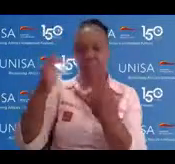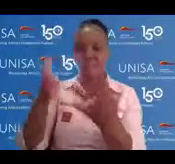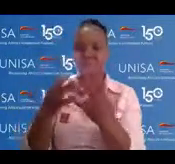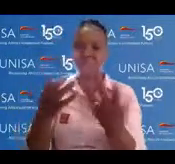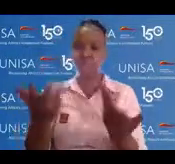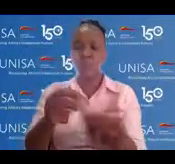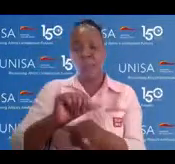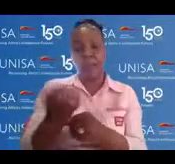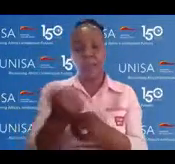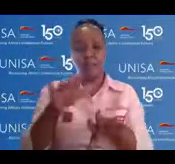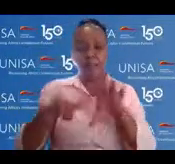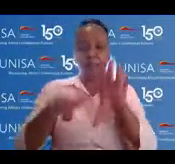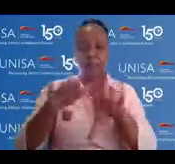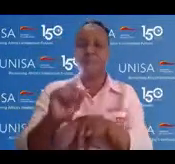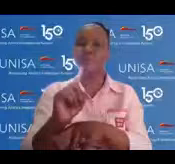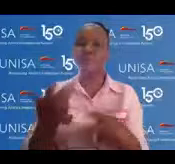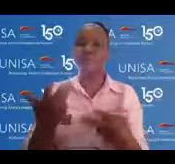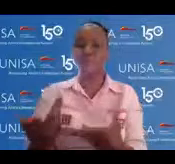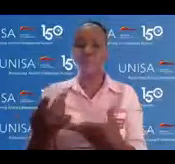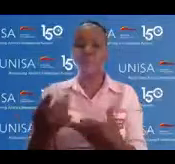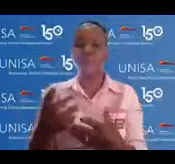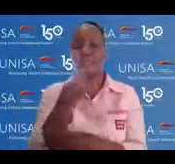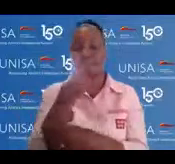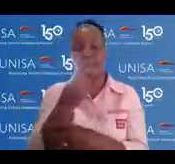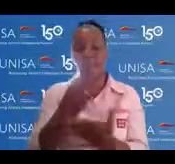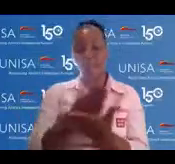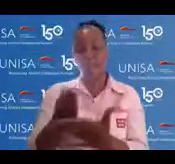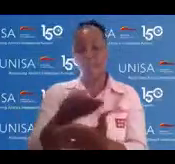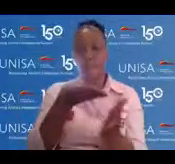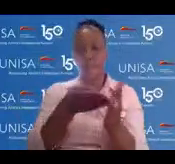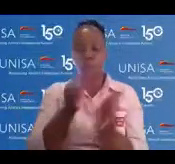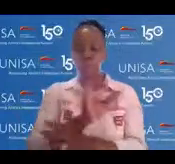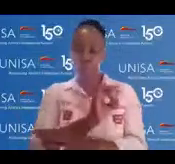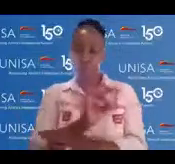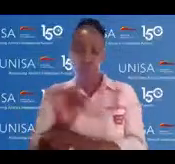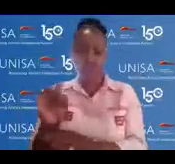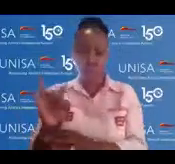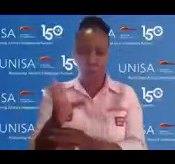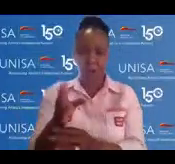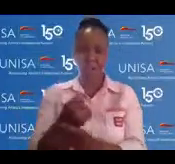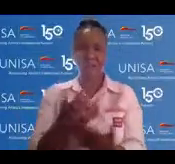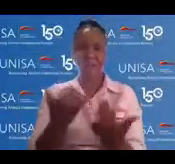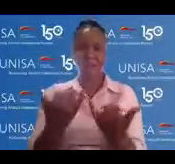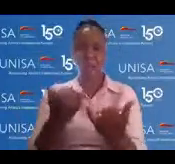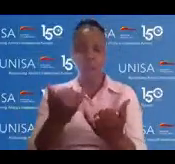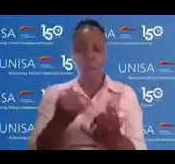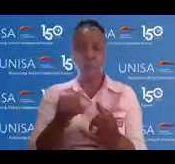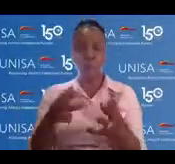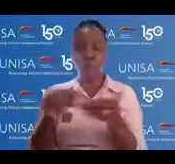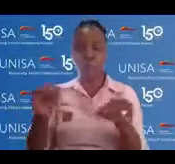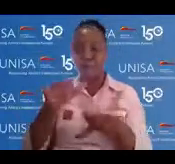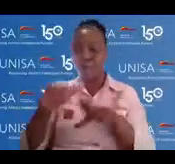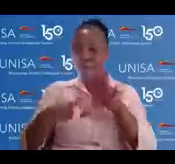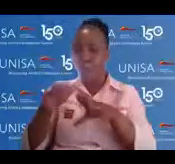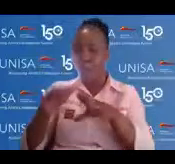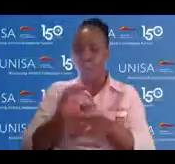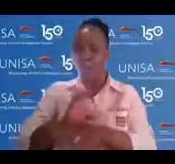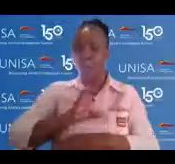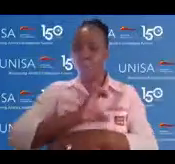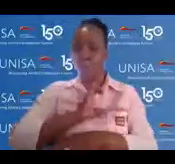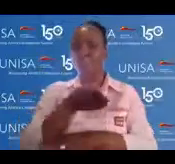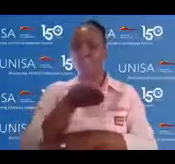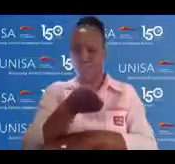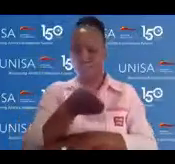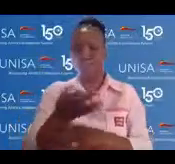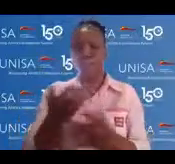Here comes the fun part, guys. Once you now have gone through these steps, you're comfortable, now we're going to want you